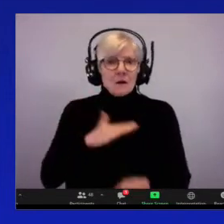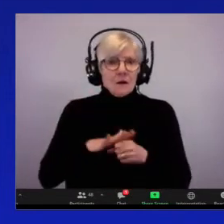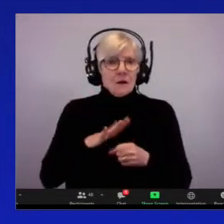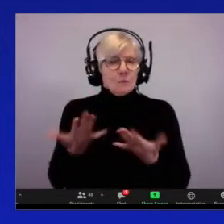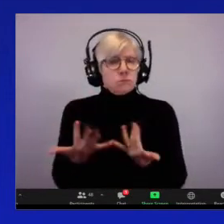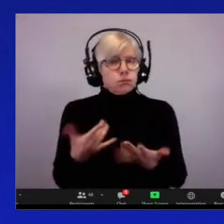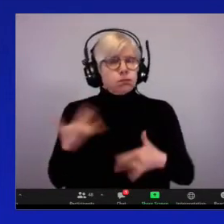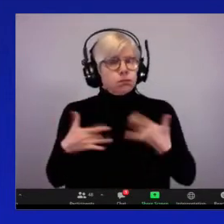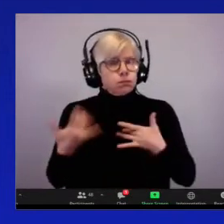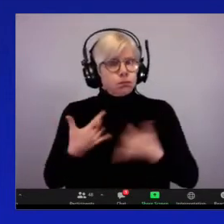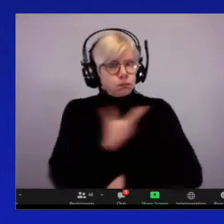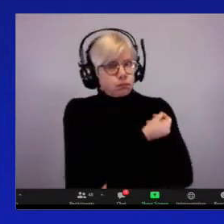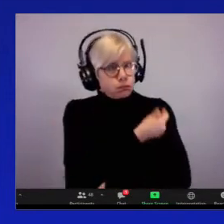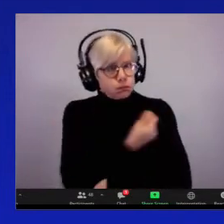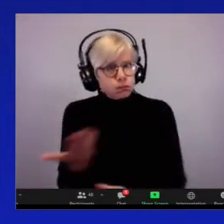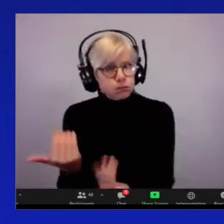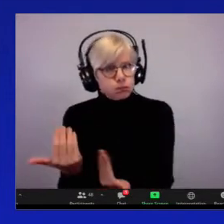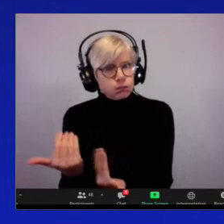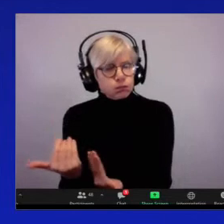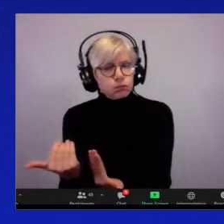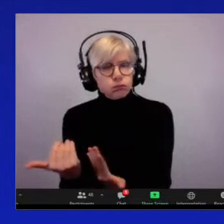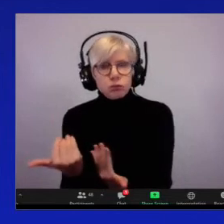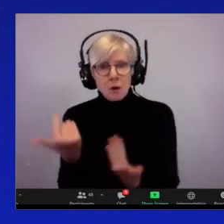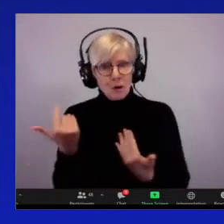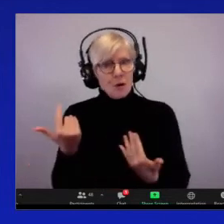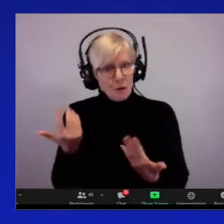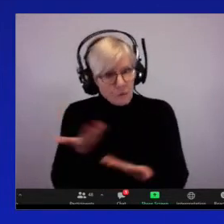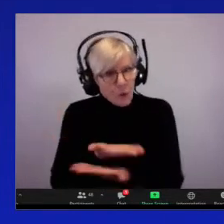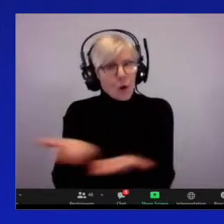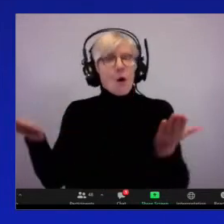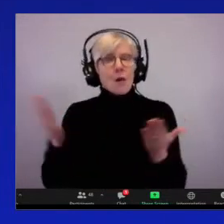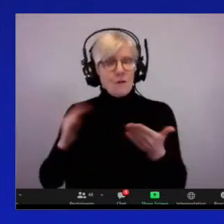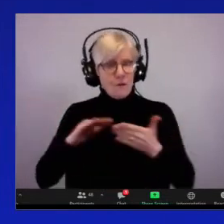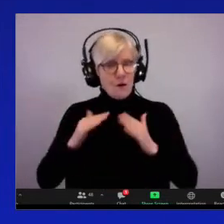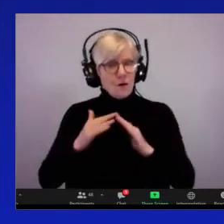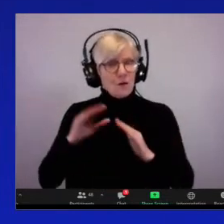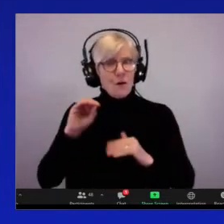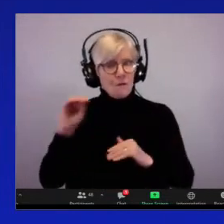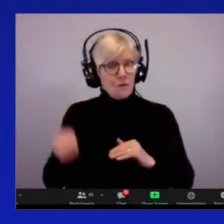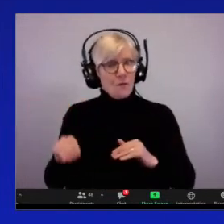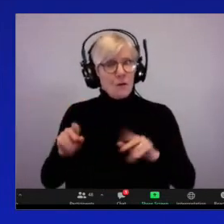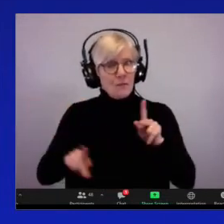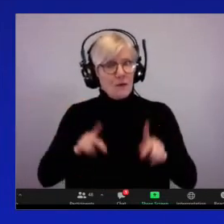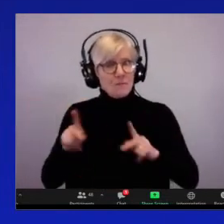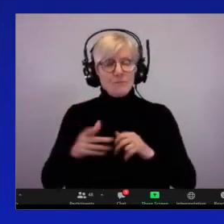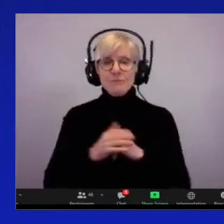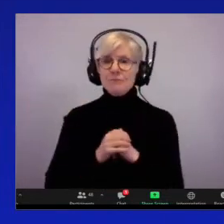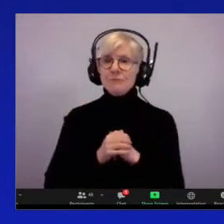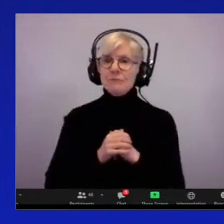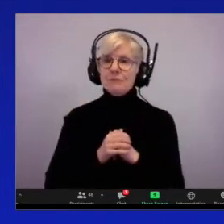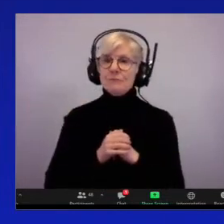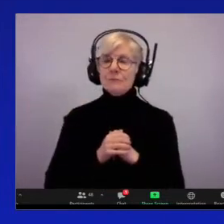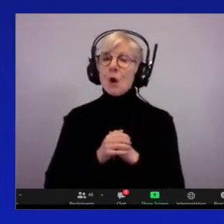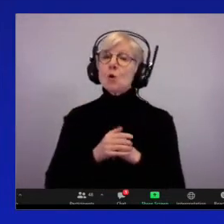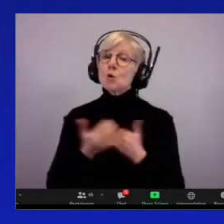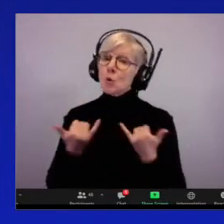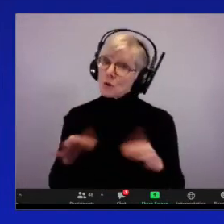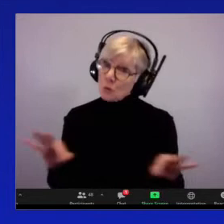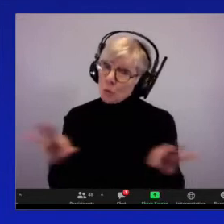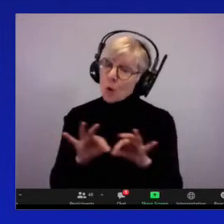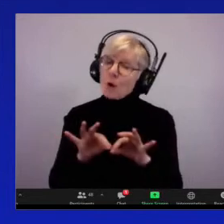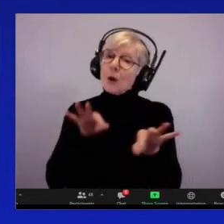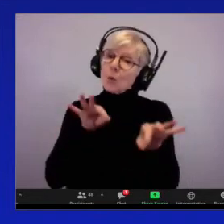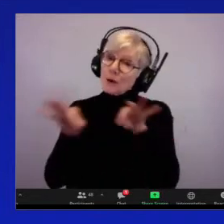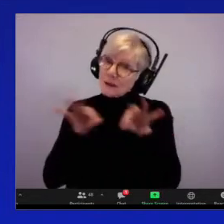come in large quantities for our residents. As you'll learn more today, we need to manage everyone's expectations regarding the distribution